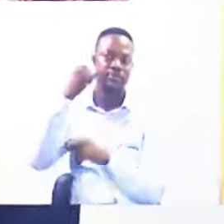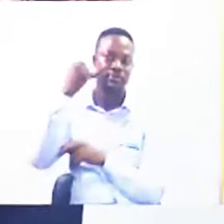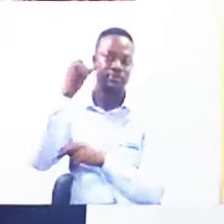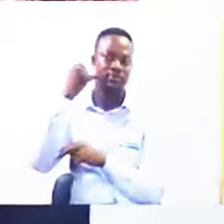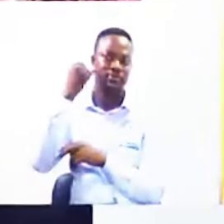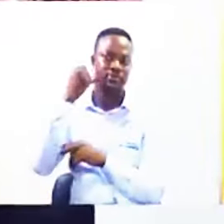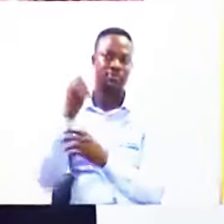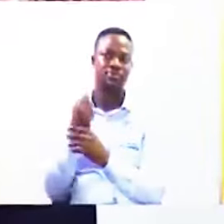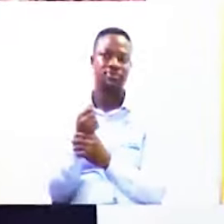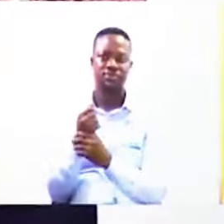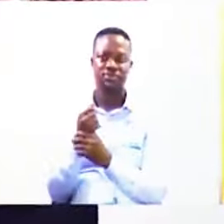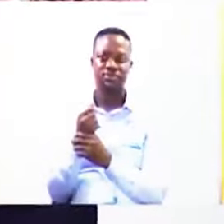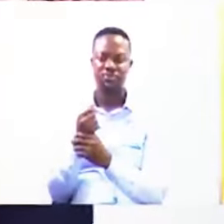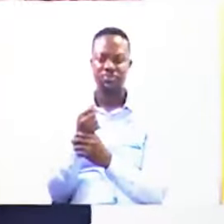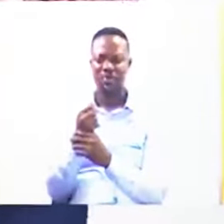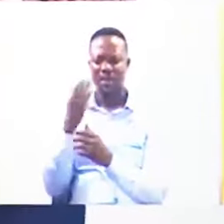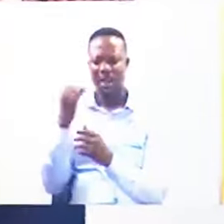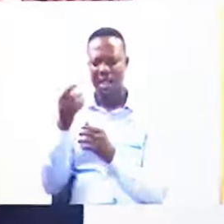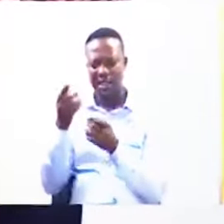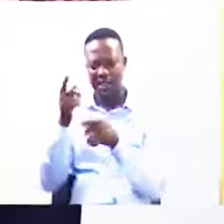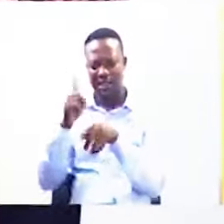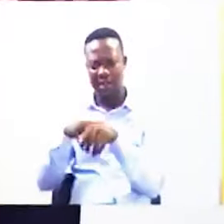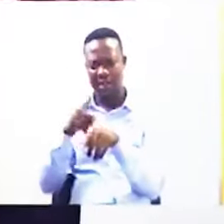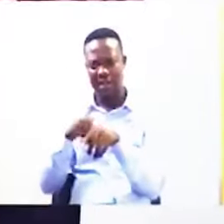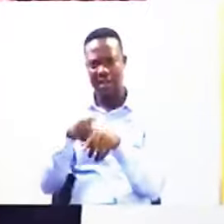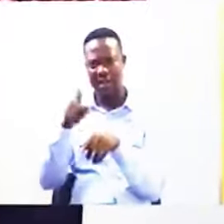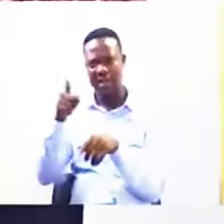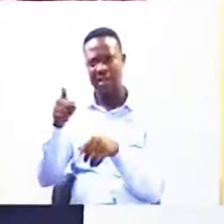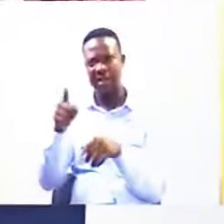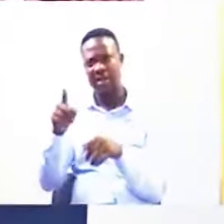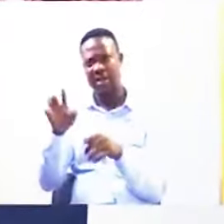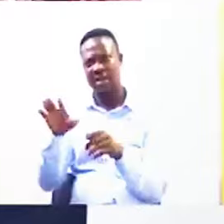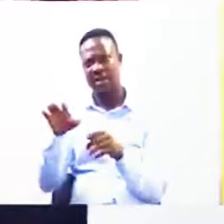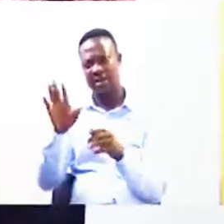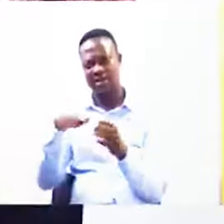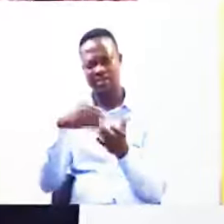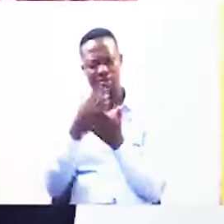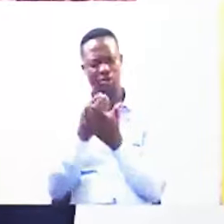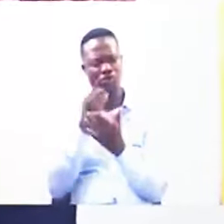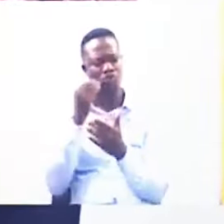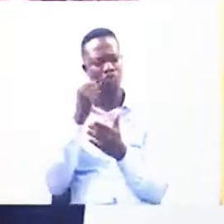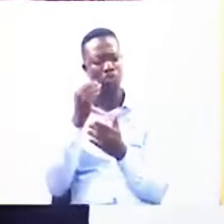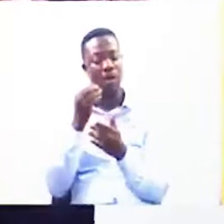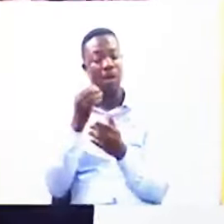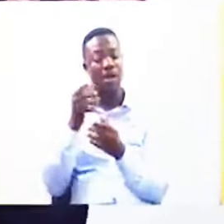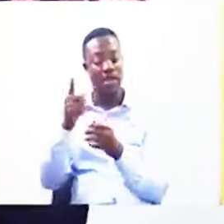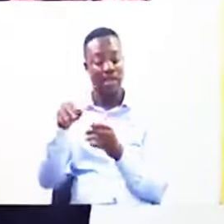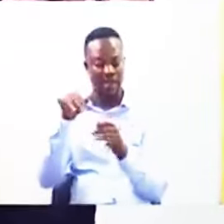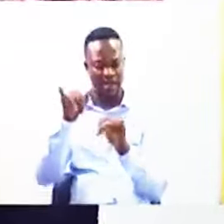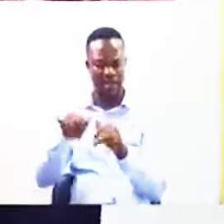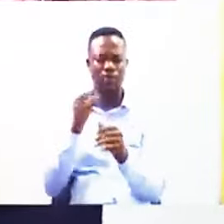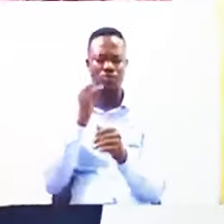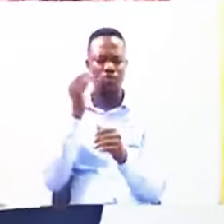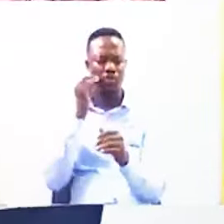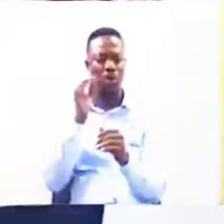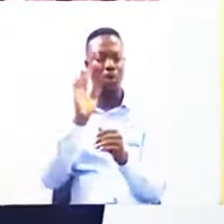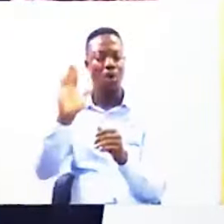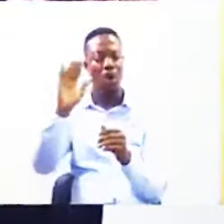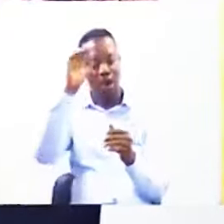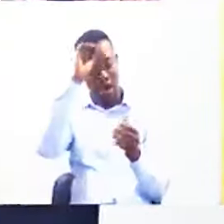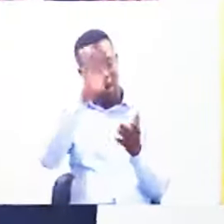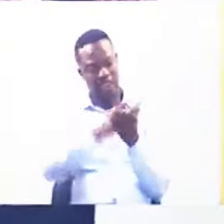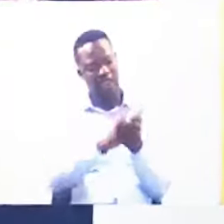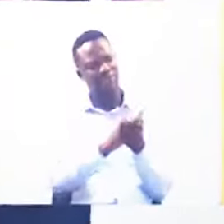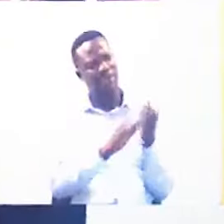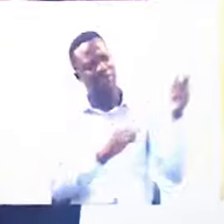came and the husband came home and the man was kind of moody. So what is going on? And pepi no me share na bravo. Debbie